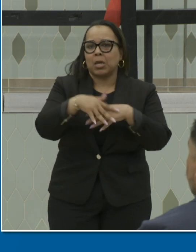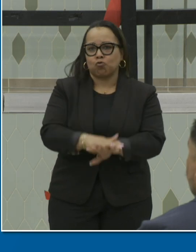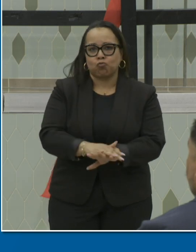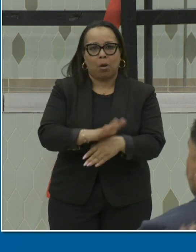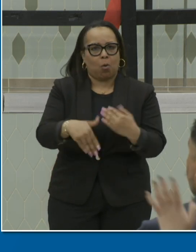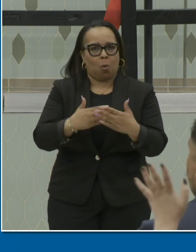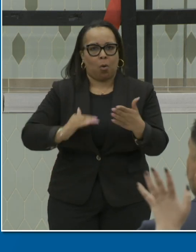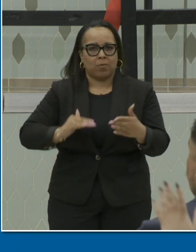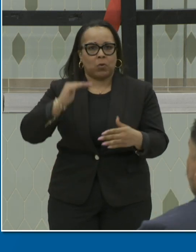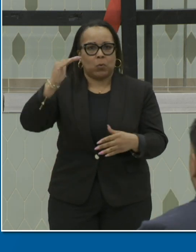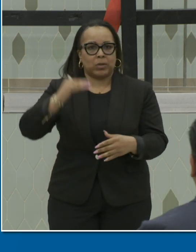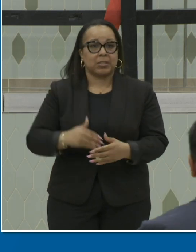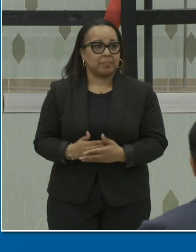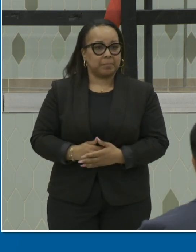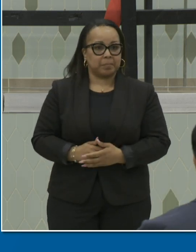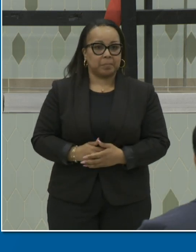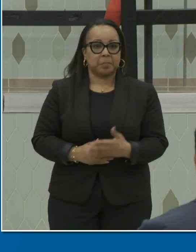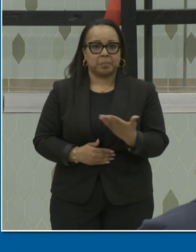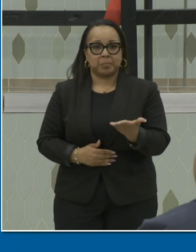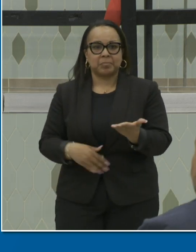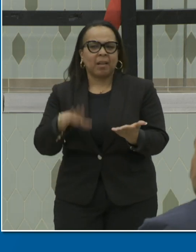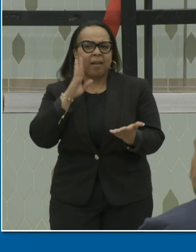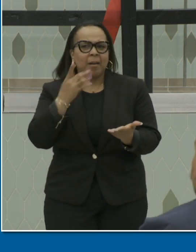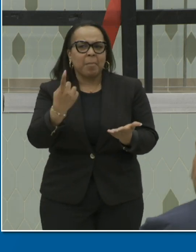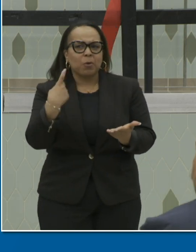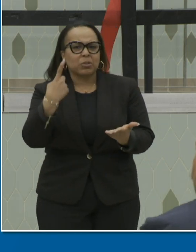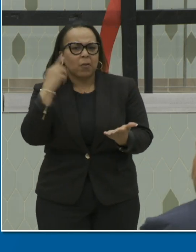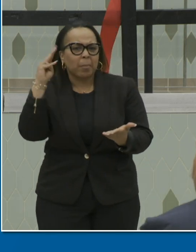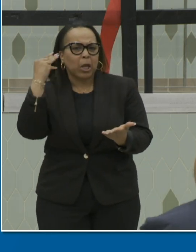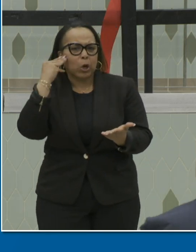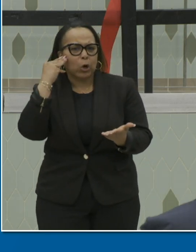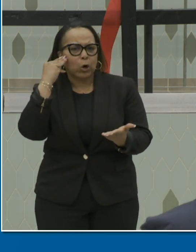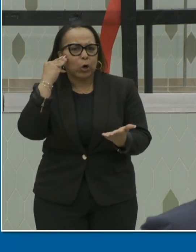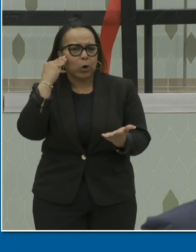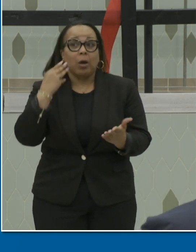all the floors. Okay, Alex? Hi, my question's for the mayor.